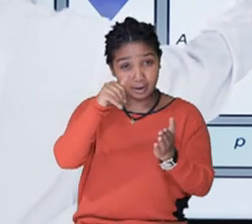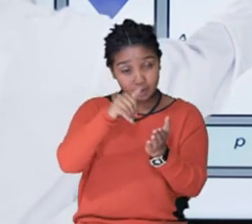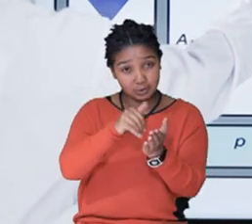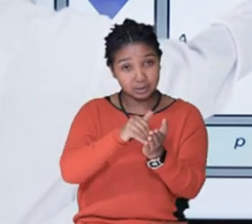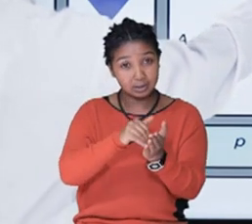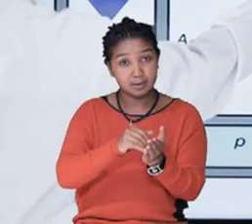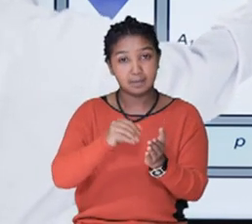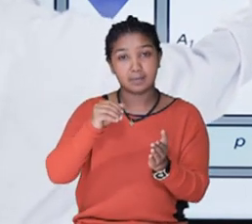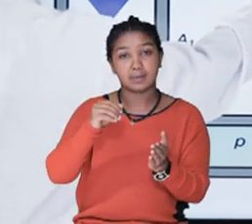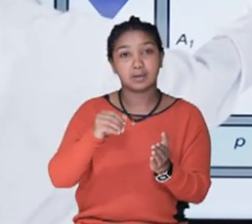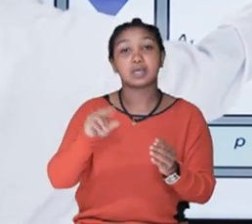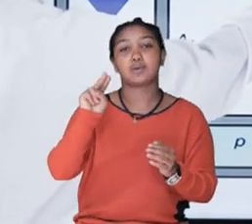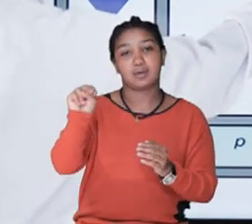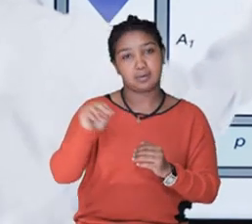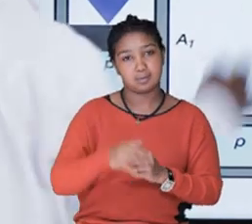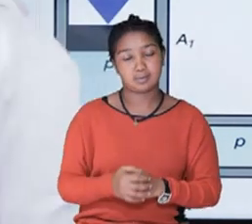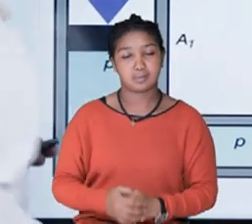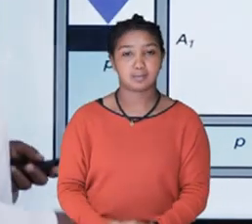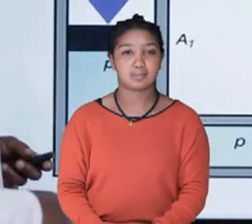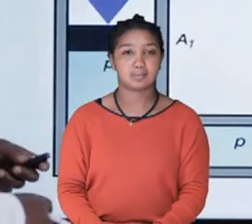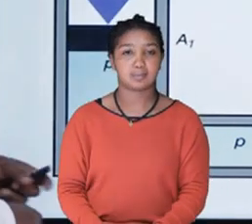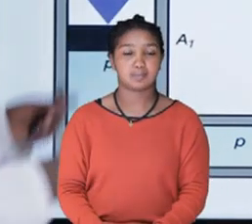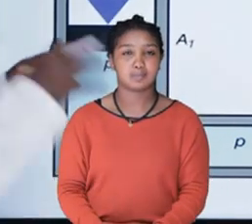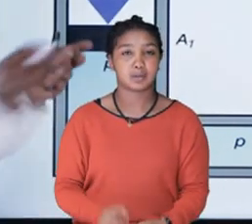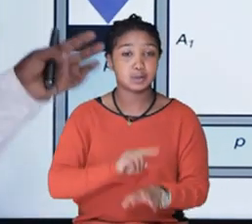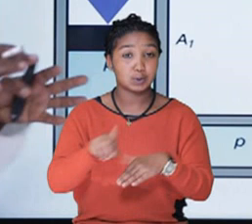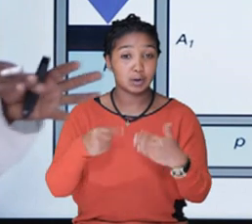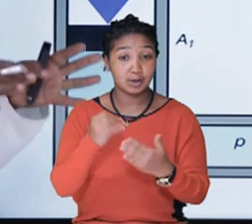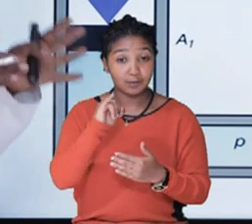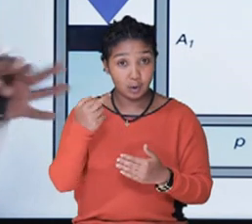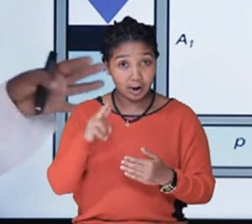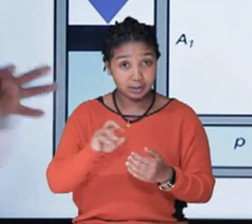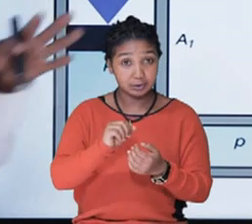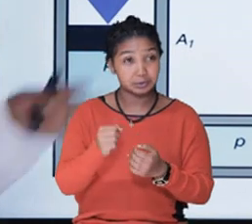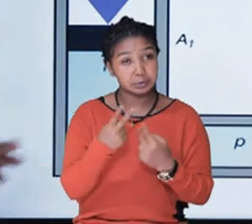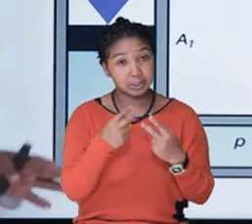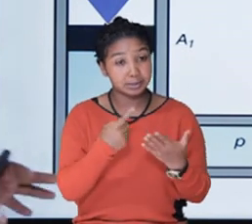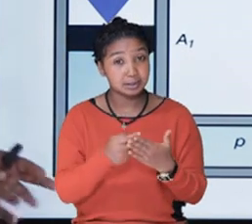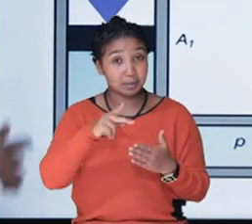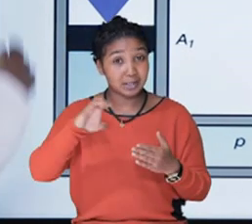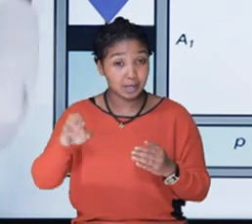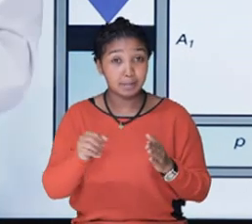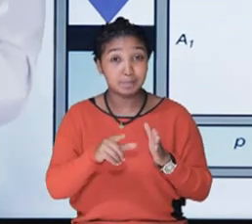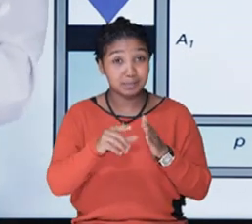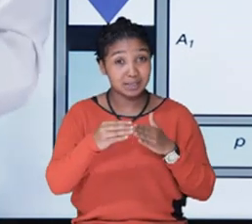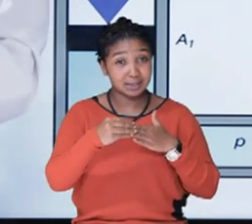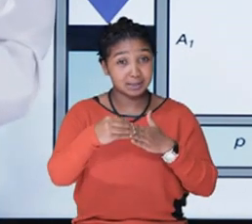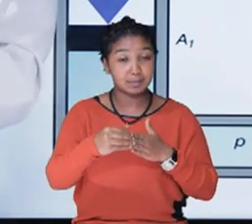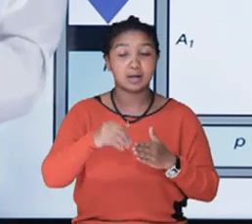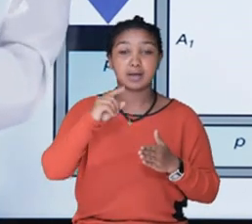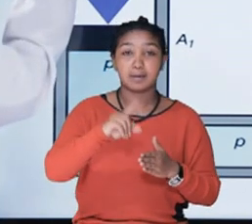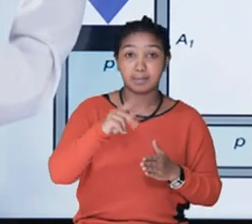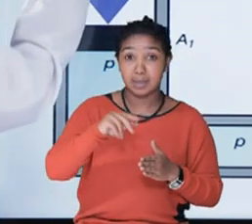8,000 Newton. 8,000 Newton. So if you are checking this Pascal principle,